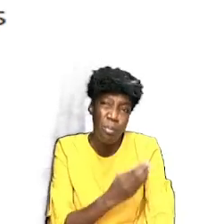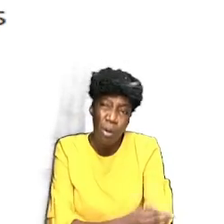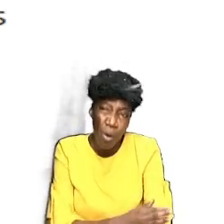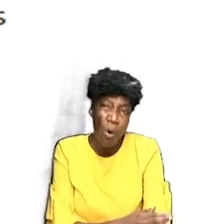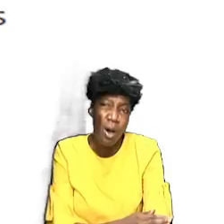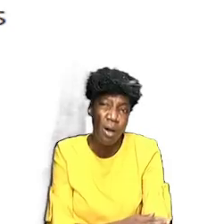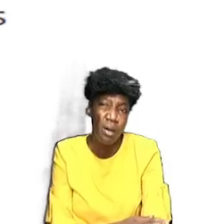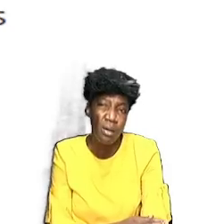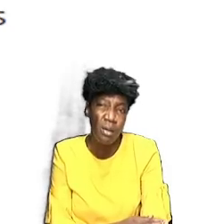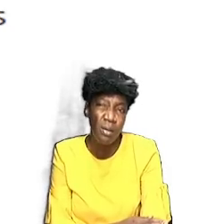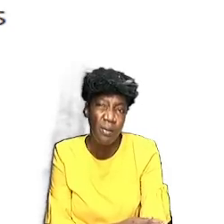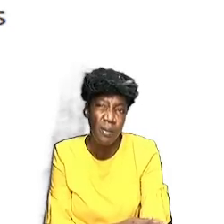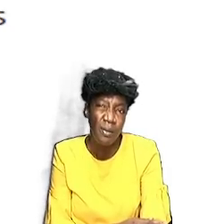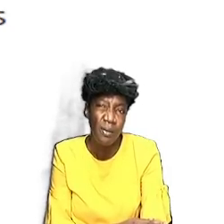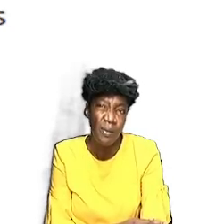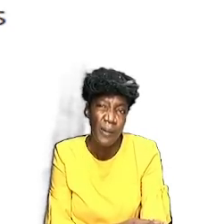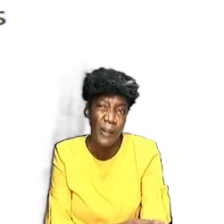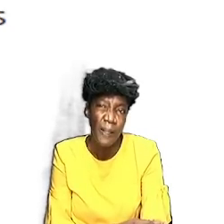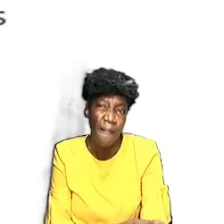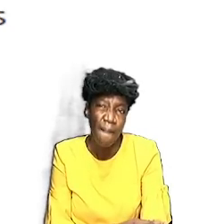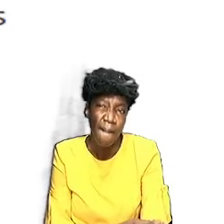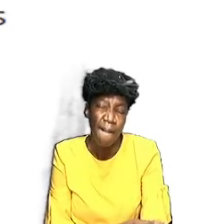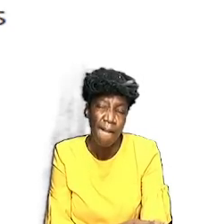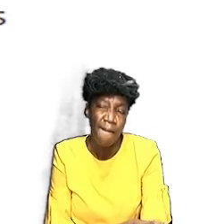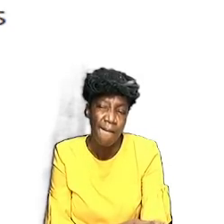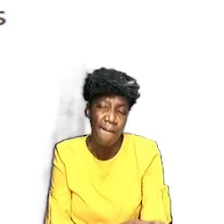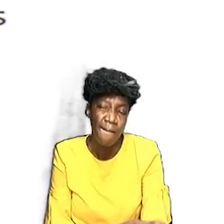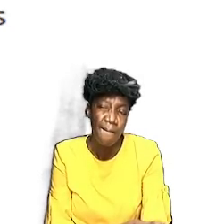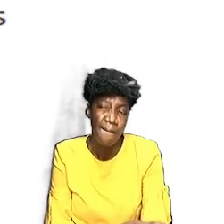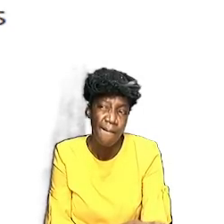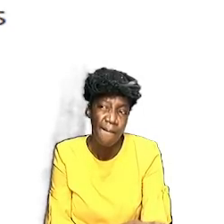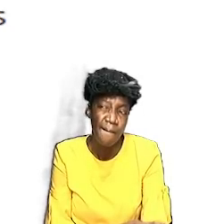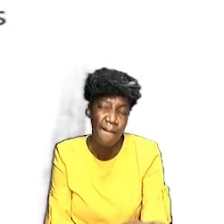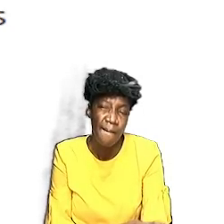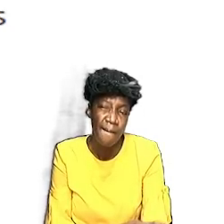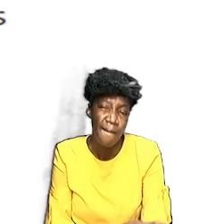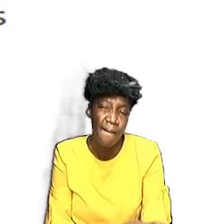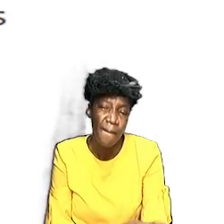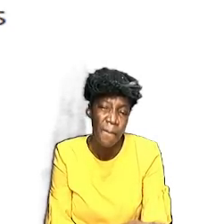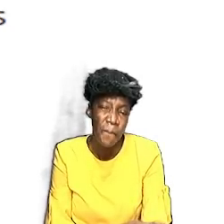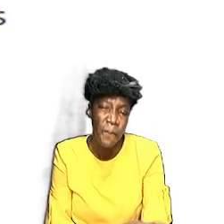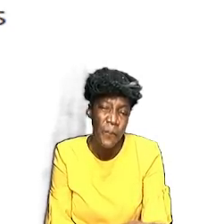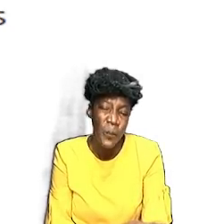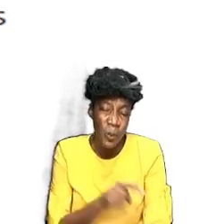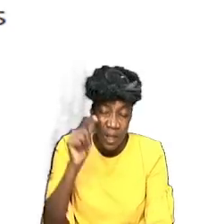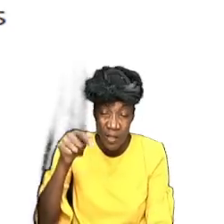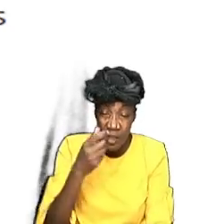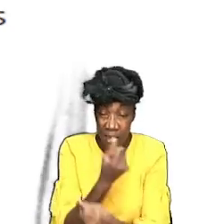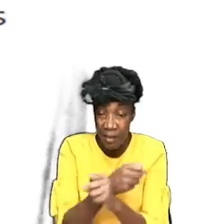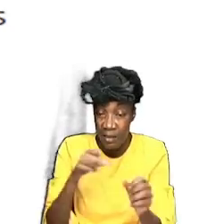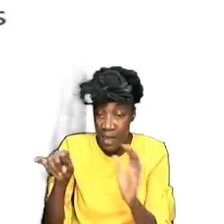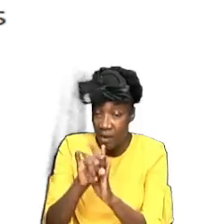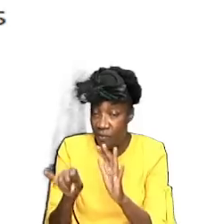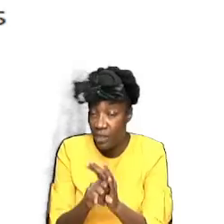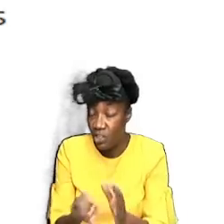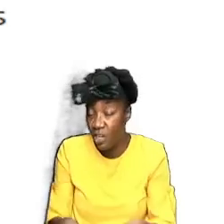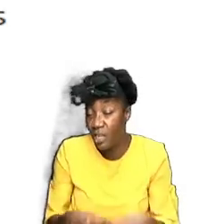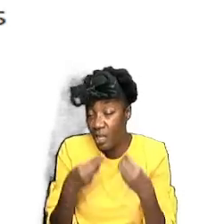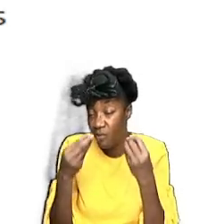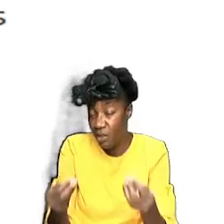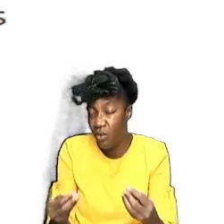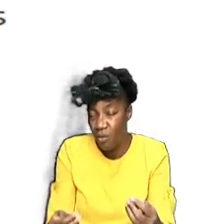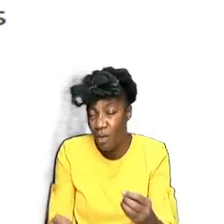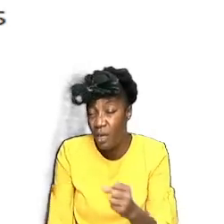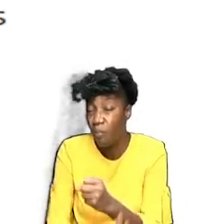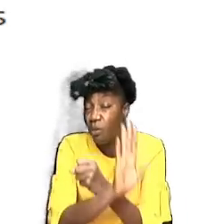reason. When you understand the power of the salvation that is given to you, it protects